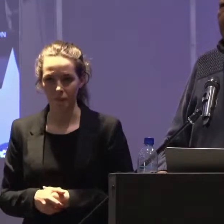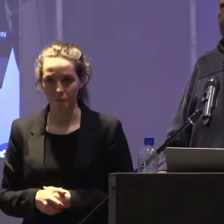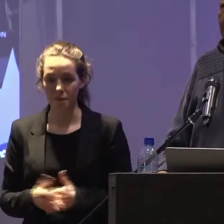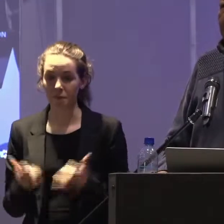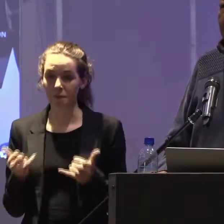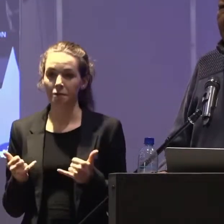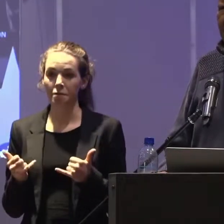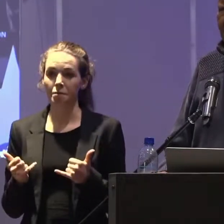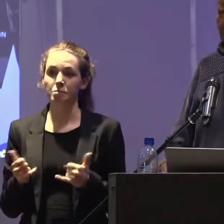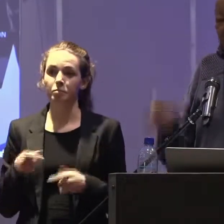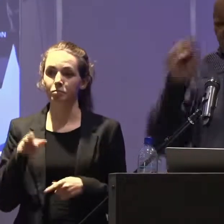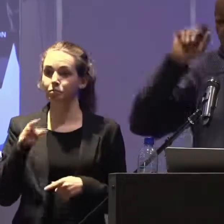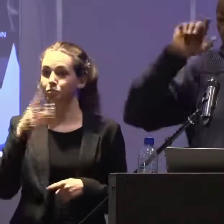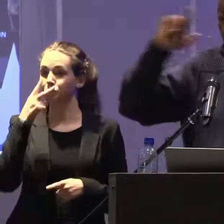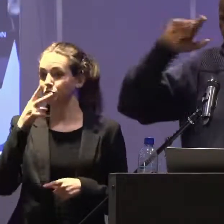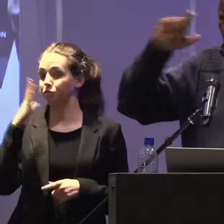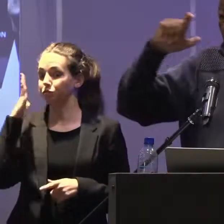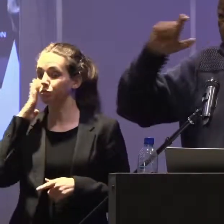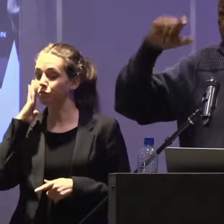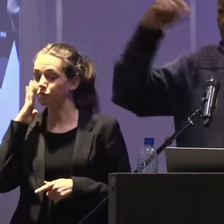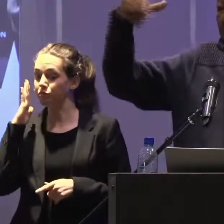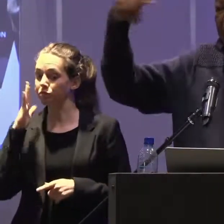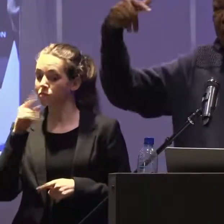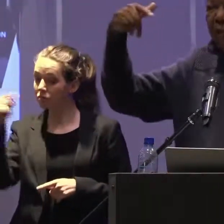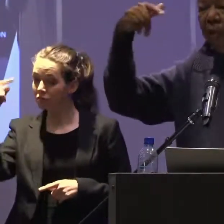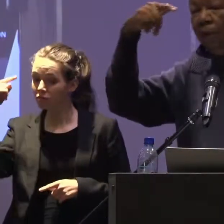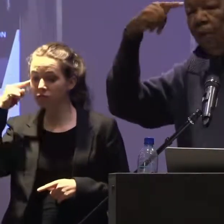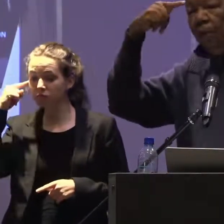Now, once you put